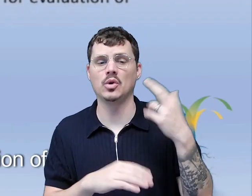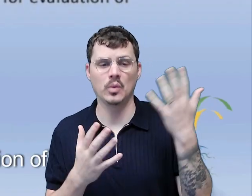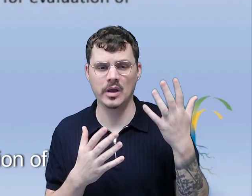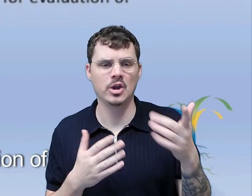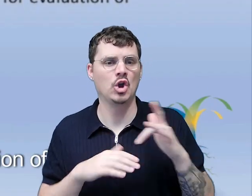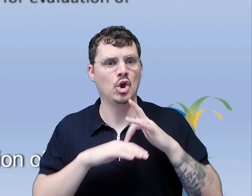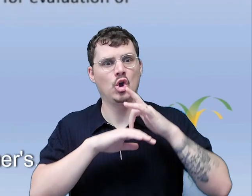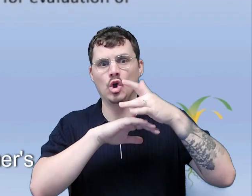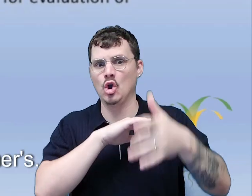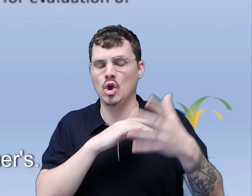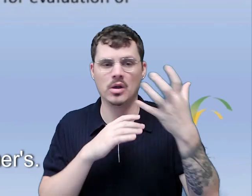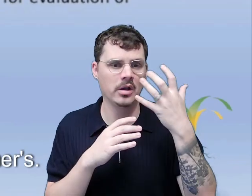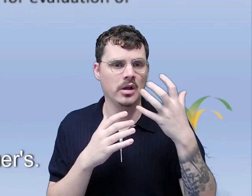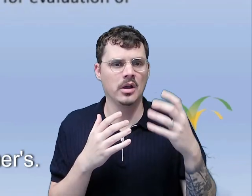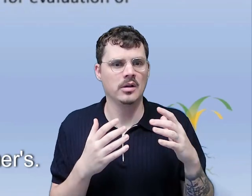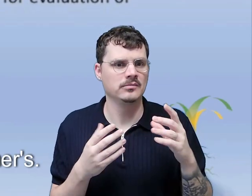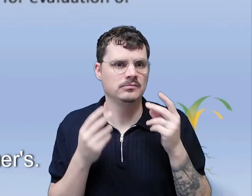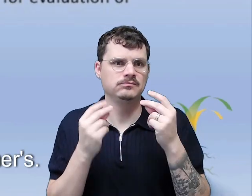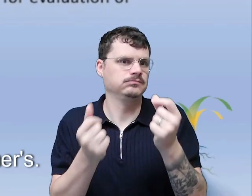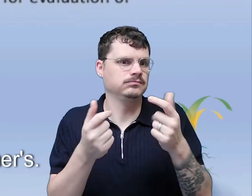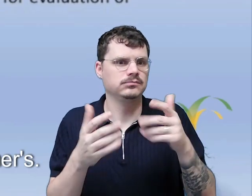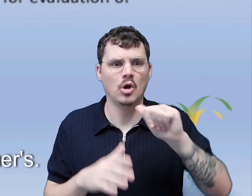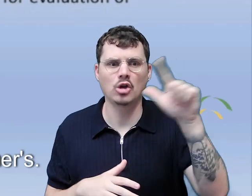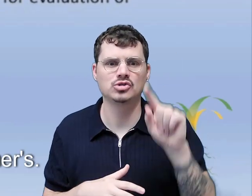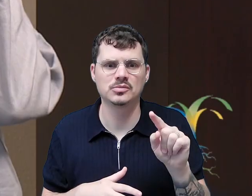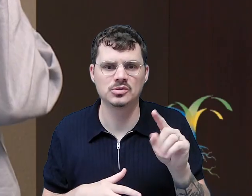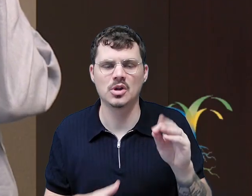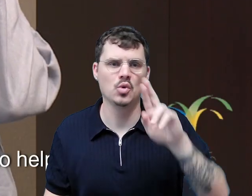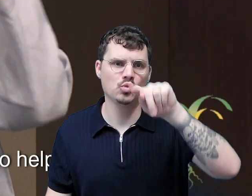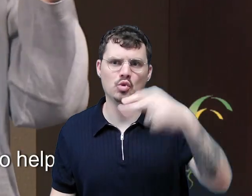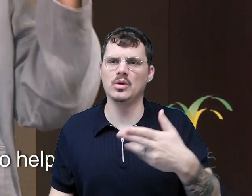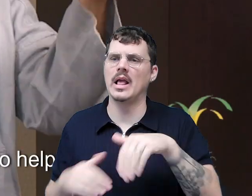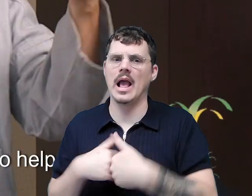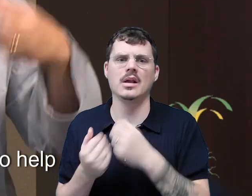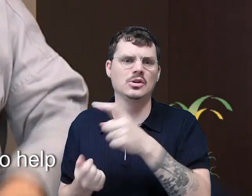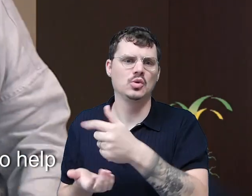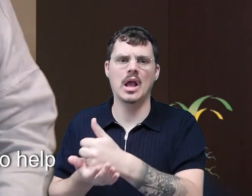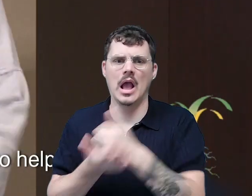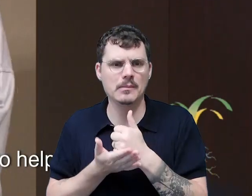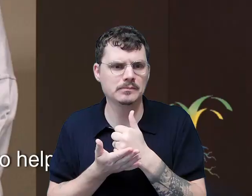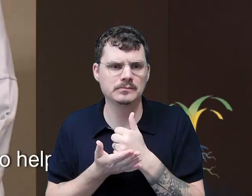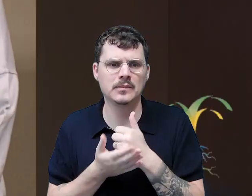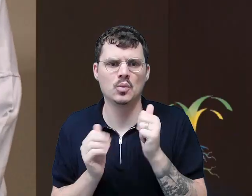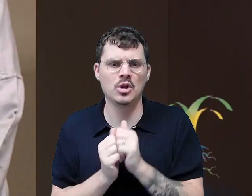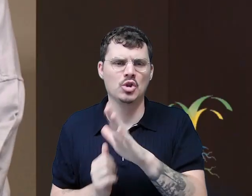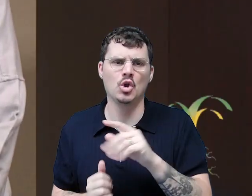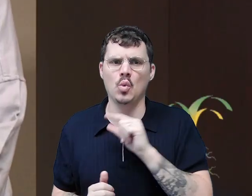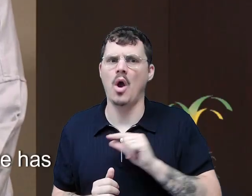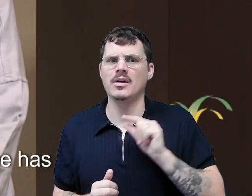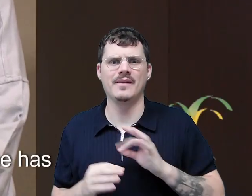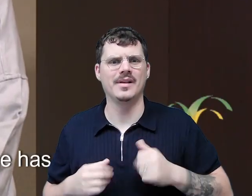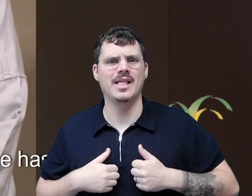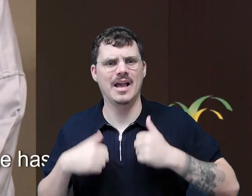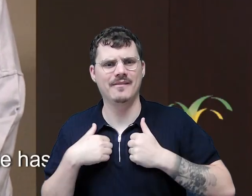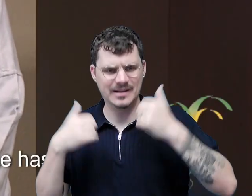for evaluation of early onset, rapid onset Alzheimer's. And Ruth, what are you going to do to help us